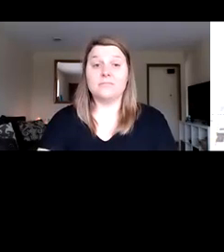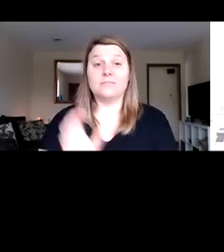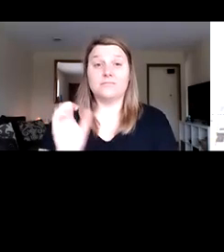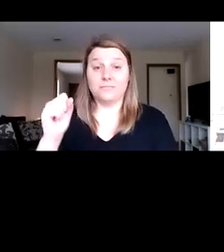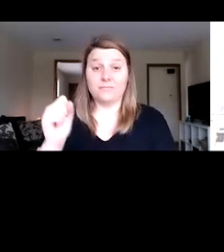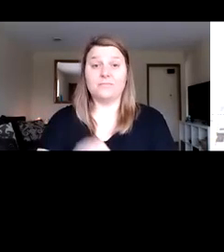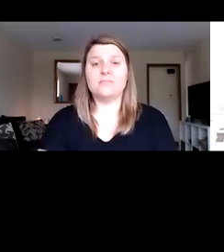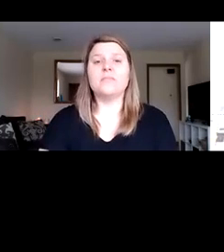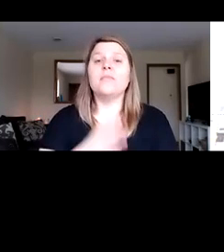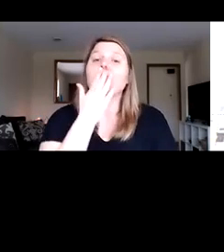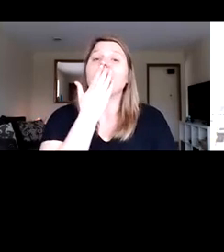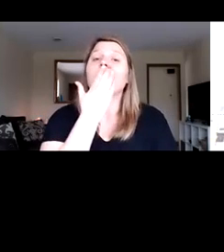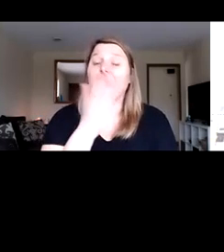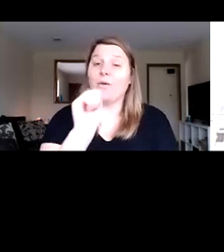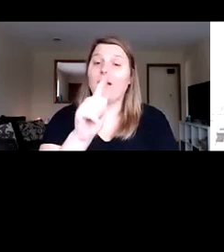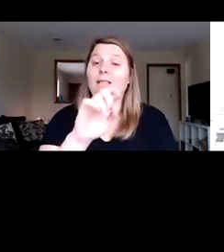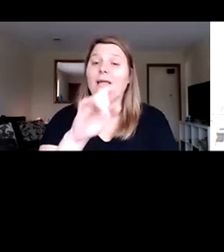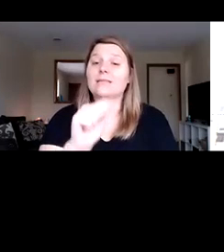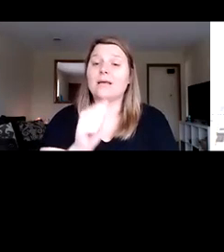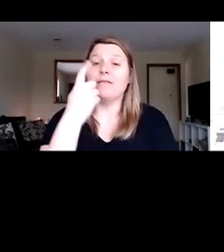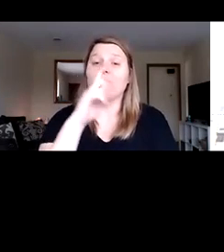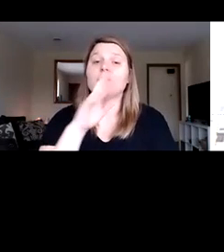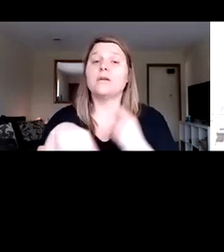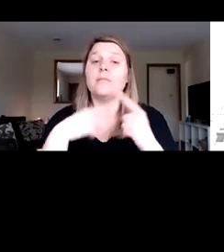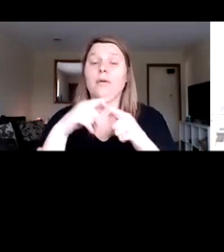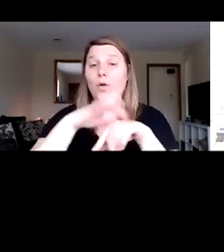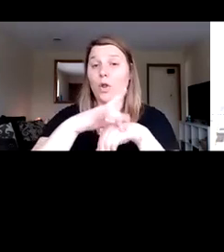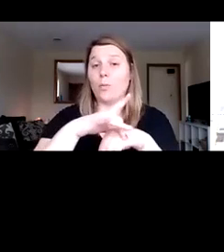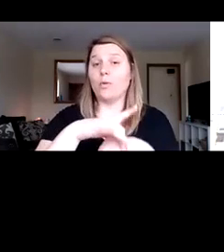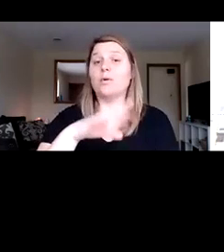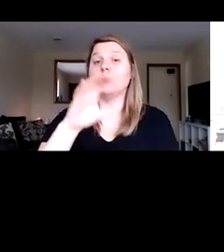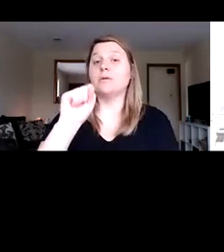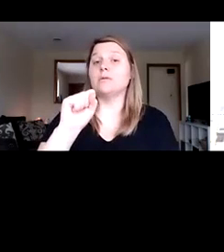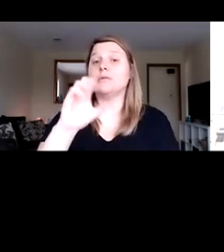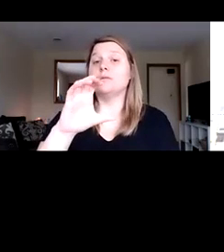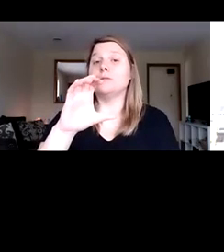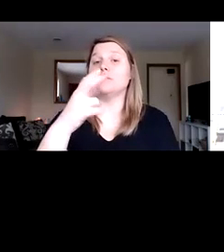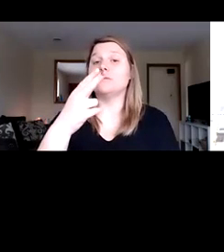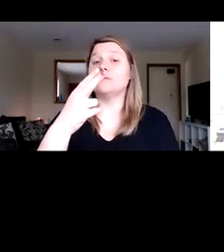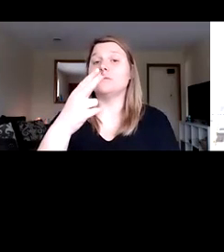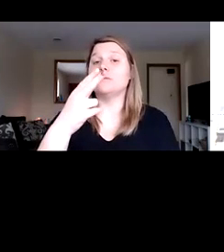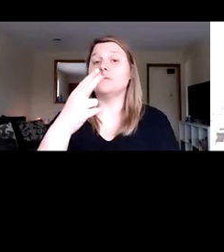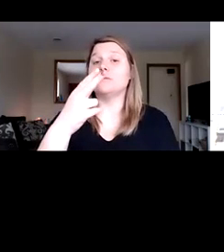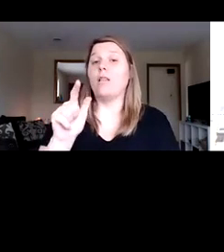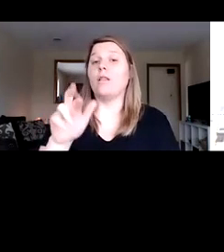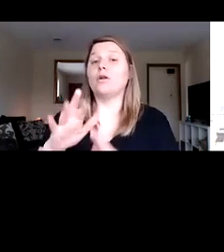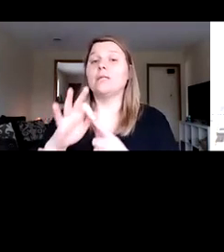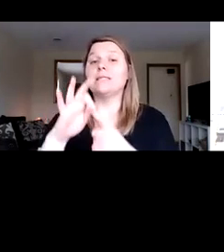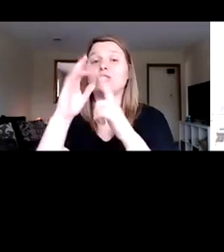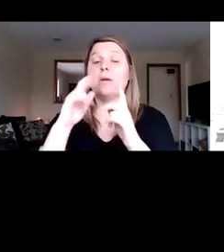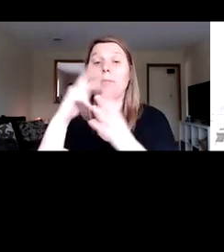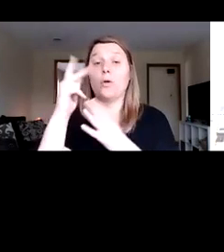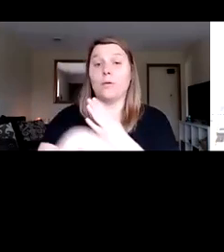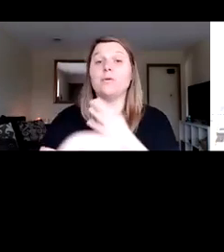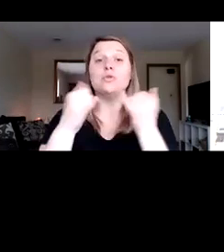Yeah, absolutely. And thank you, Alexa, for bringing up the Global Scholars Distinction Program. So today's presentation is